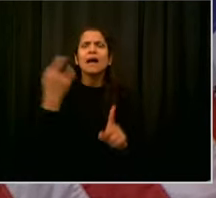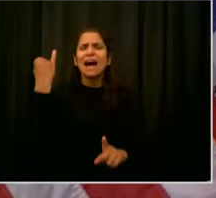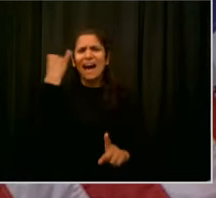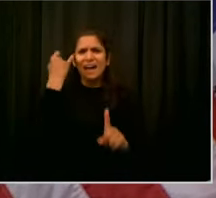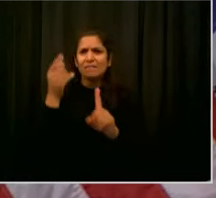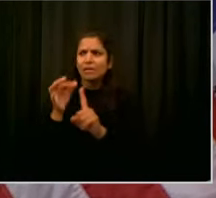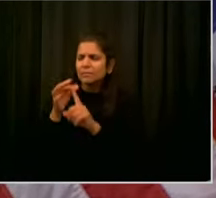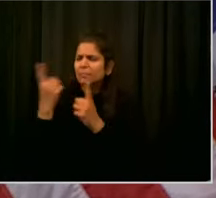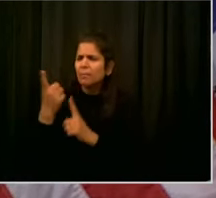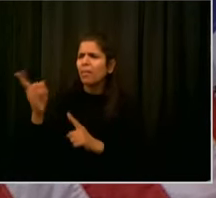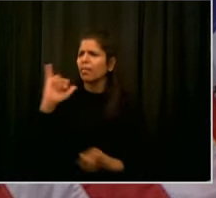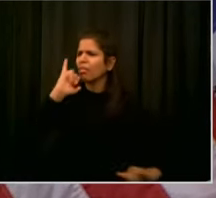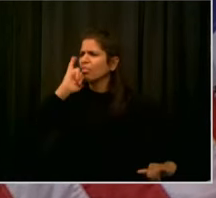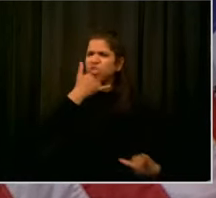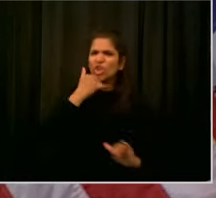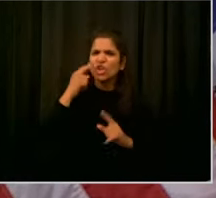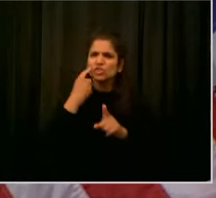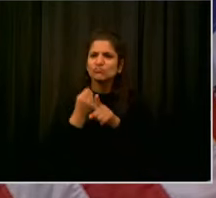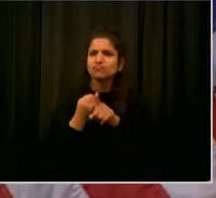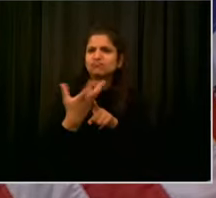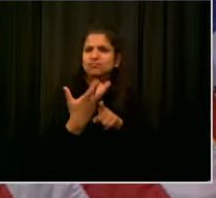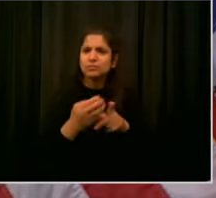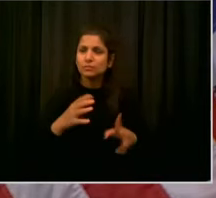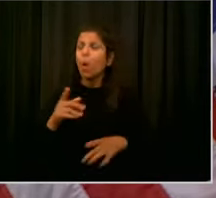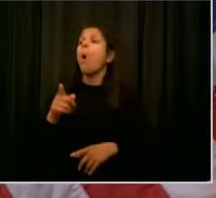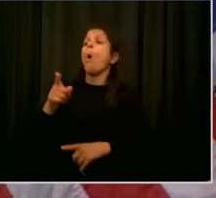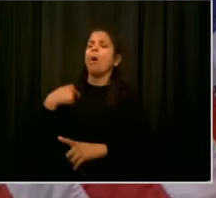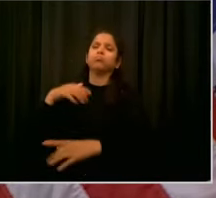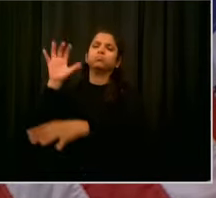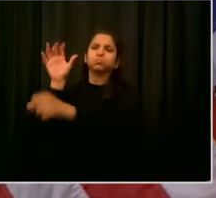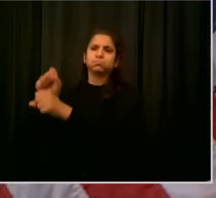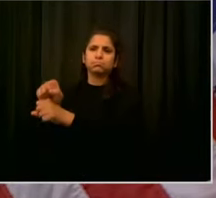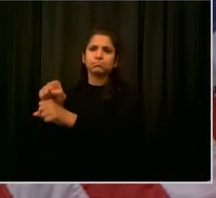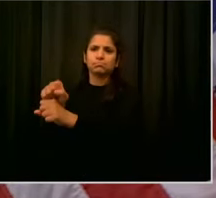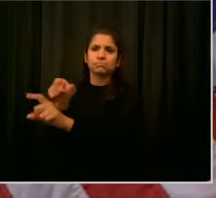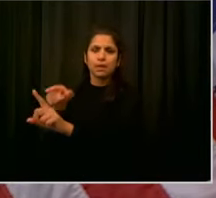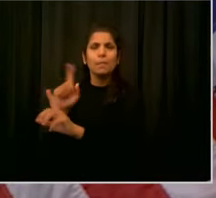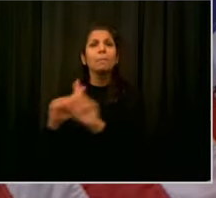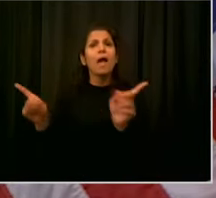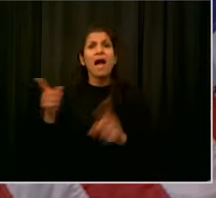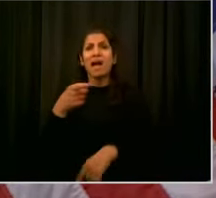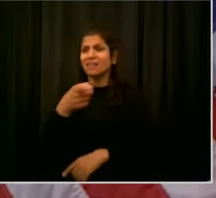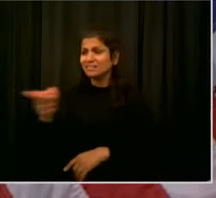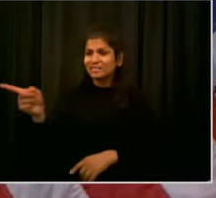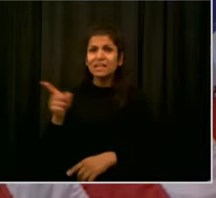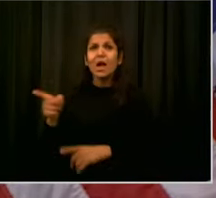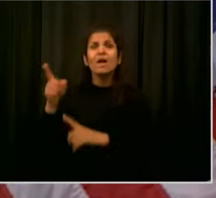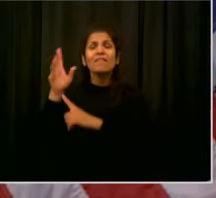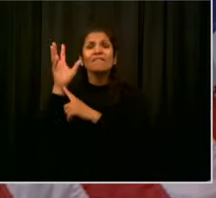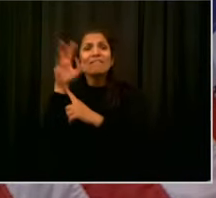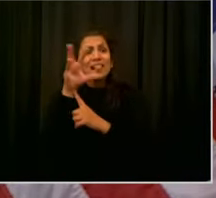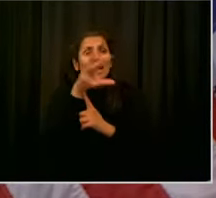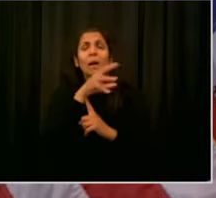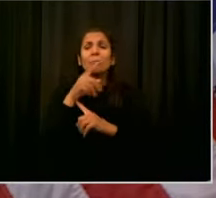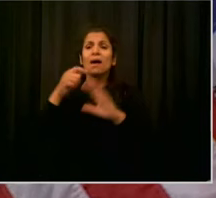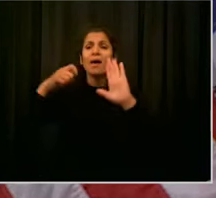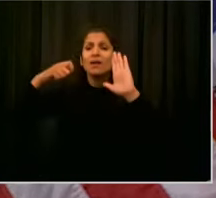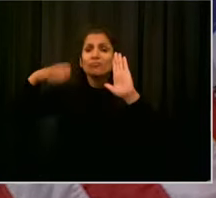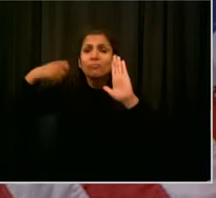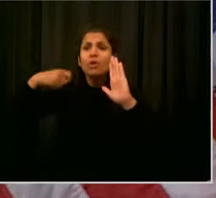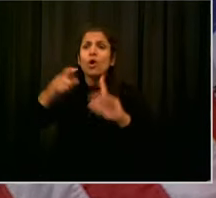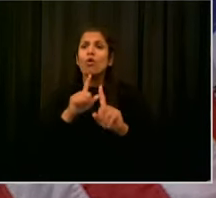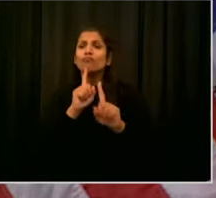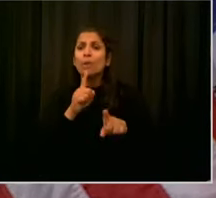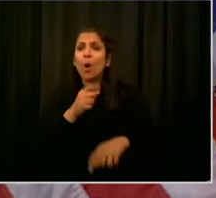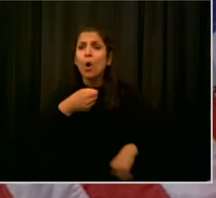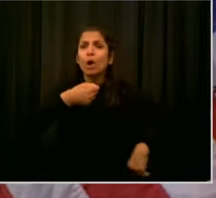by the police of this city or any city in the United States of America, period. It's in our Constitution, the freedom of the press. It must be